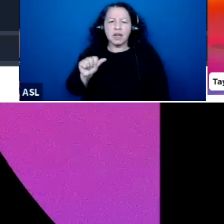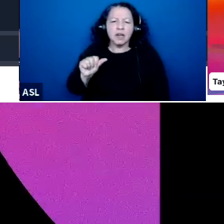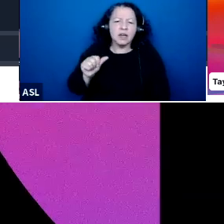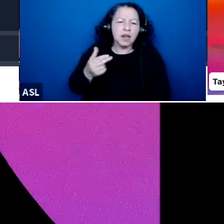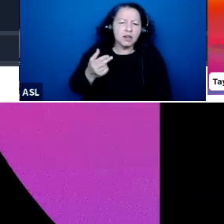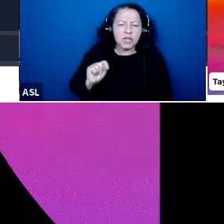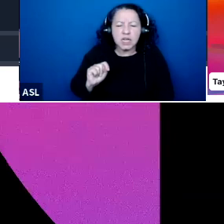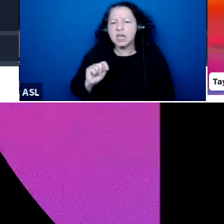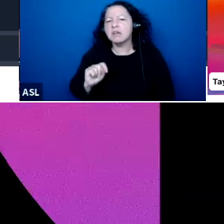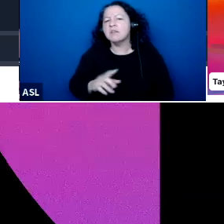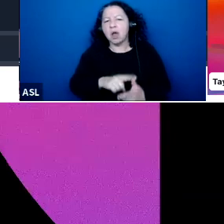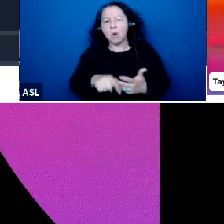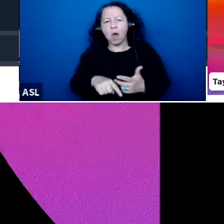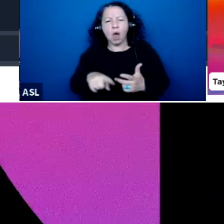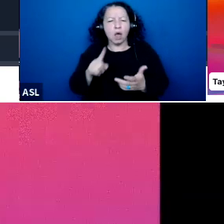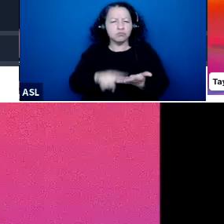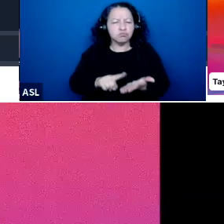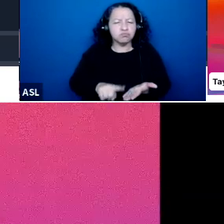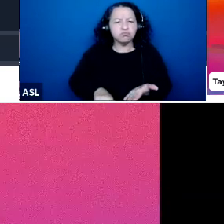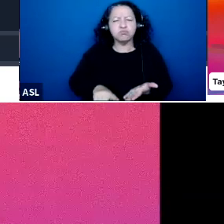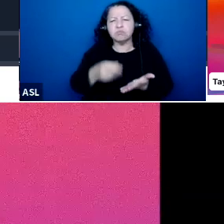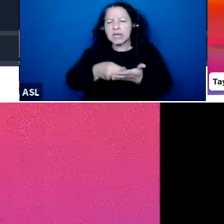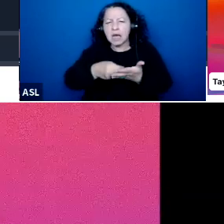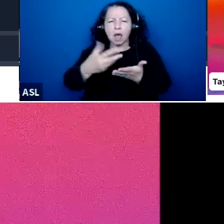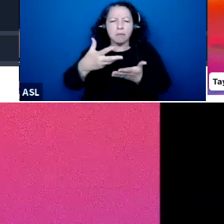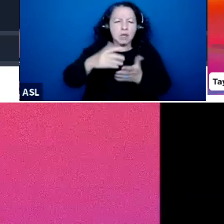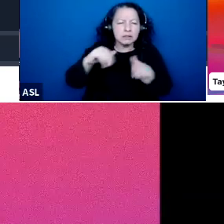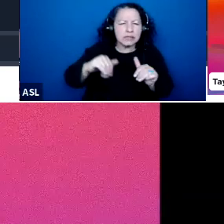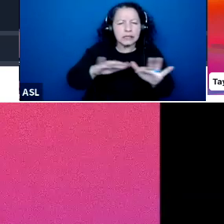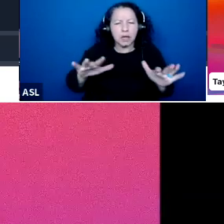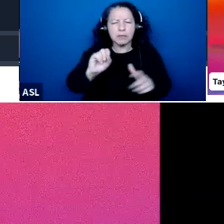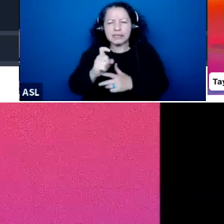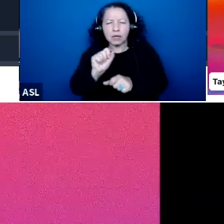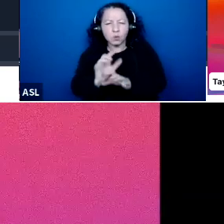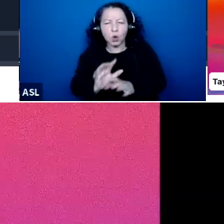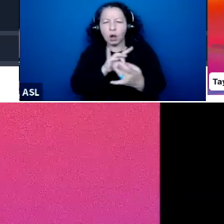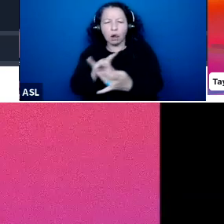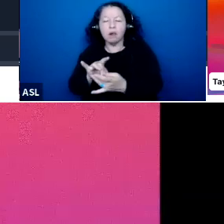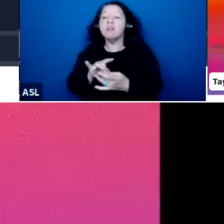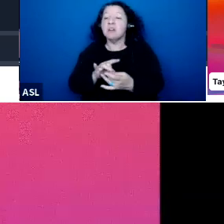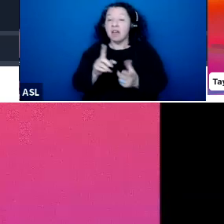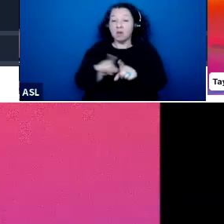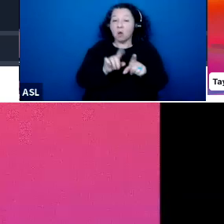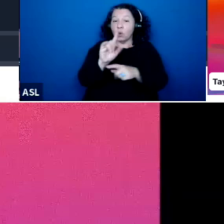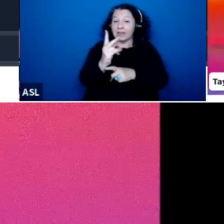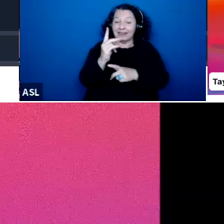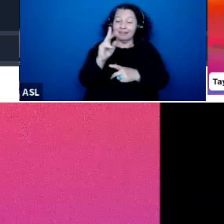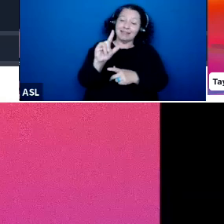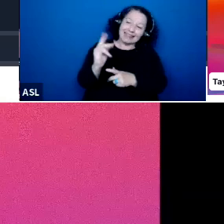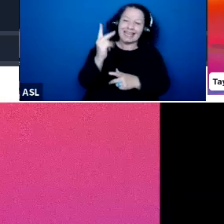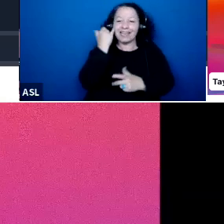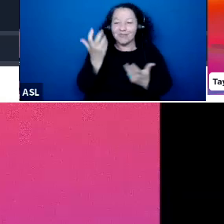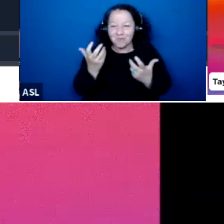at non-traditional economies, which is talking about sex work. I'm going to go there. And there's also, of course, the link if you wanted to view it as a